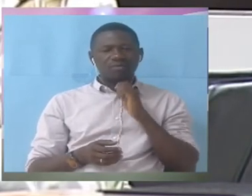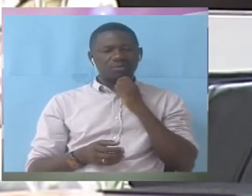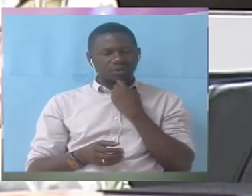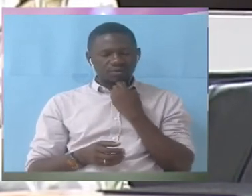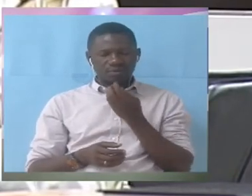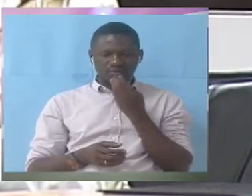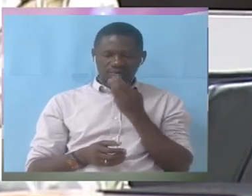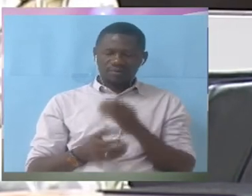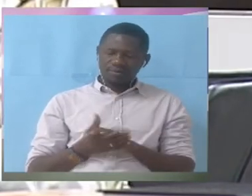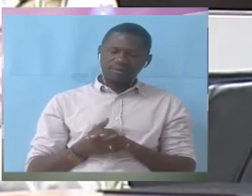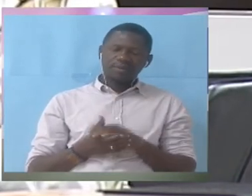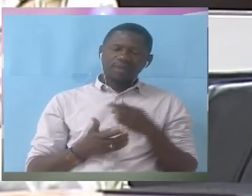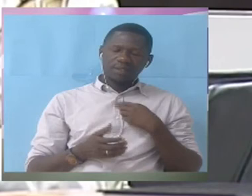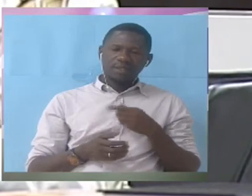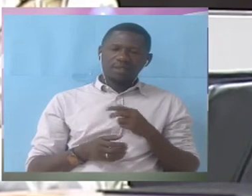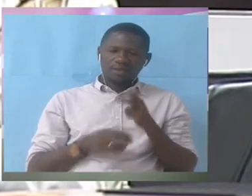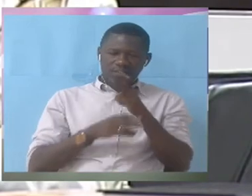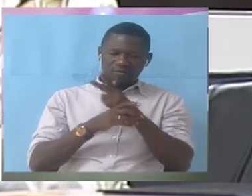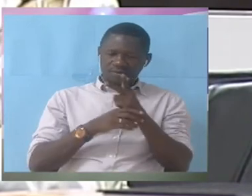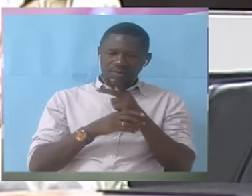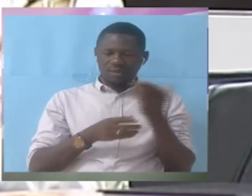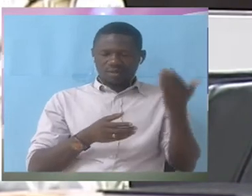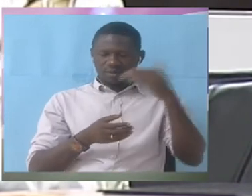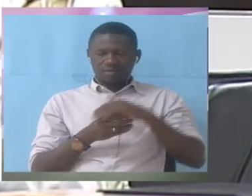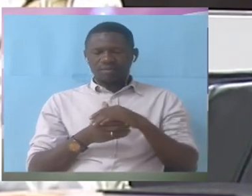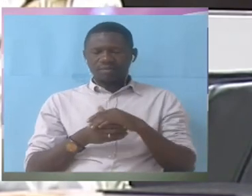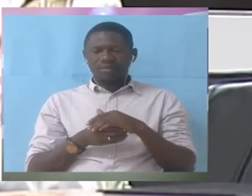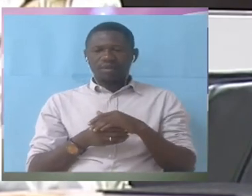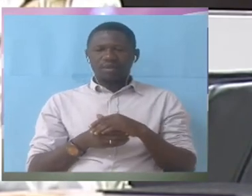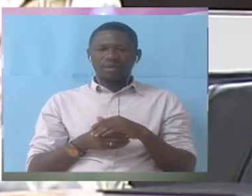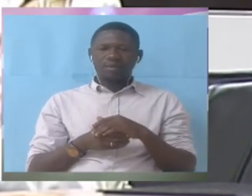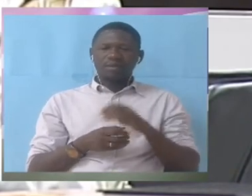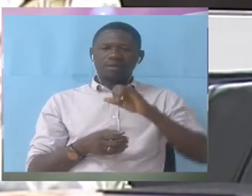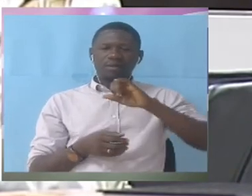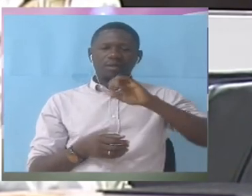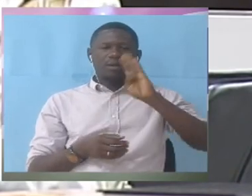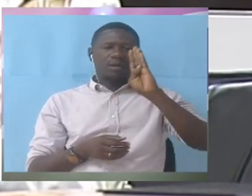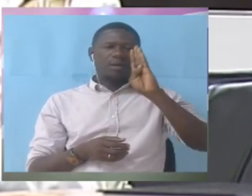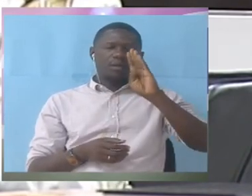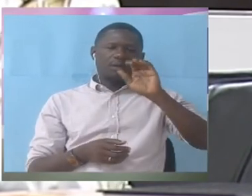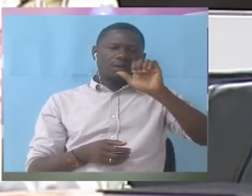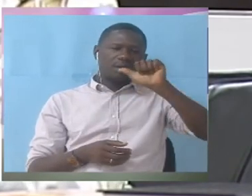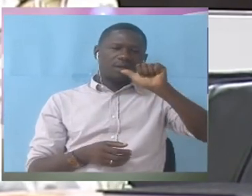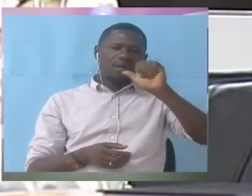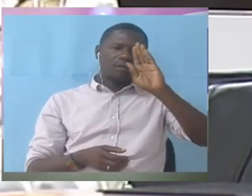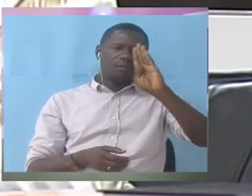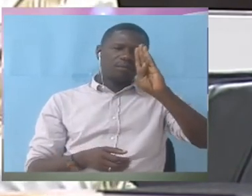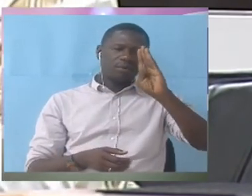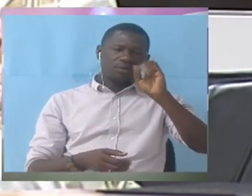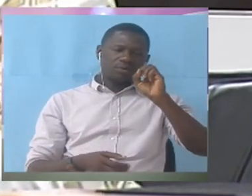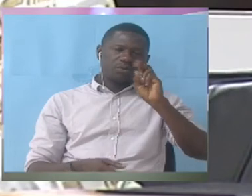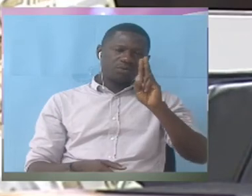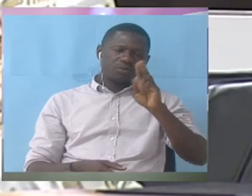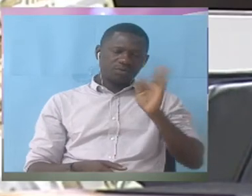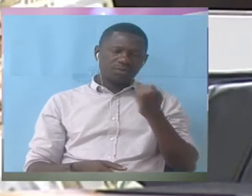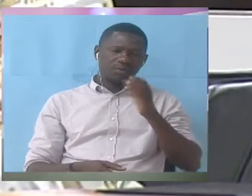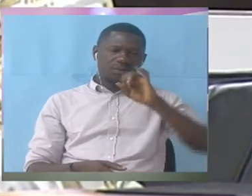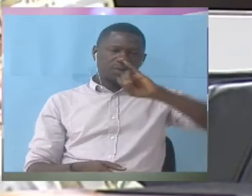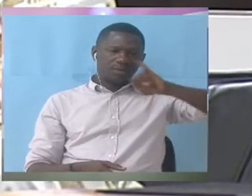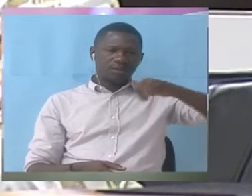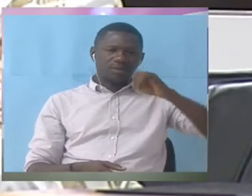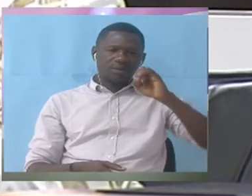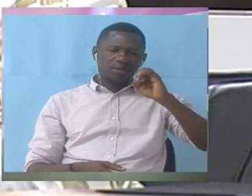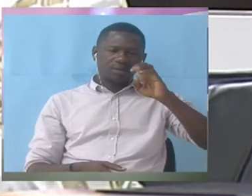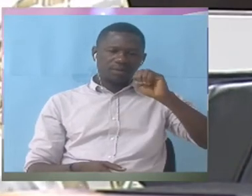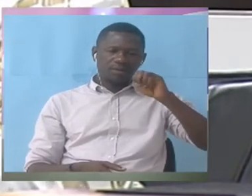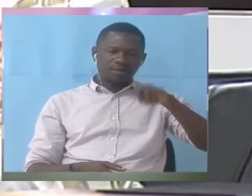came and informed me that Abuja and I ci la ñi nga xamne ñoo fa liggey ñew wax ñu ne Abuja ak man have